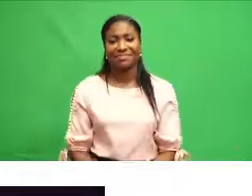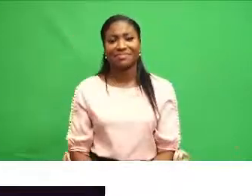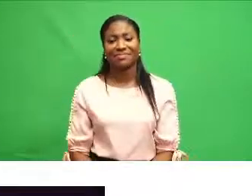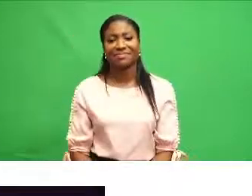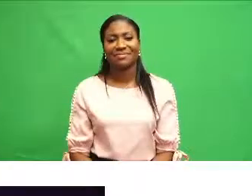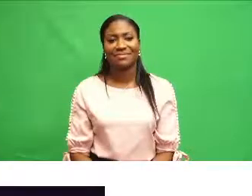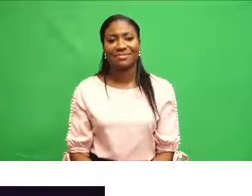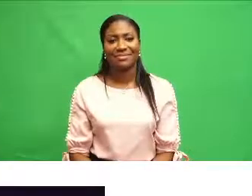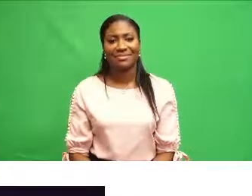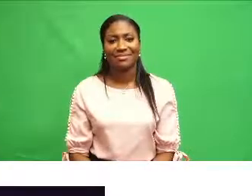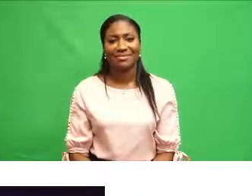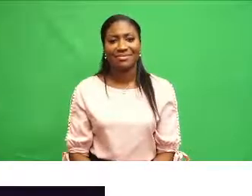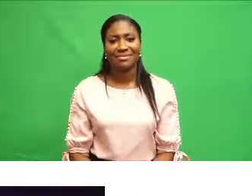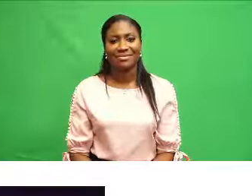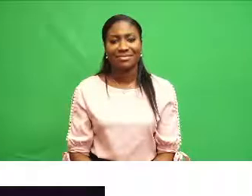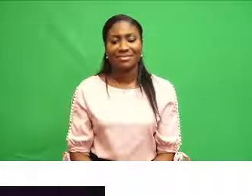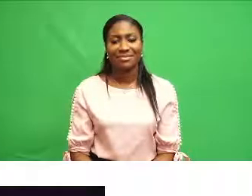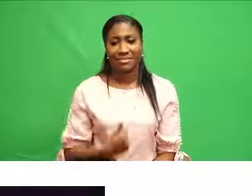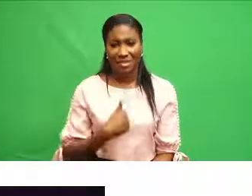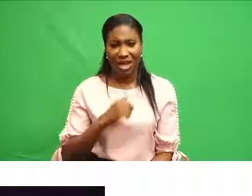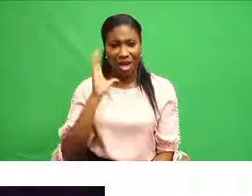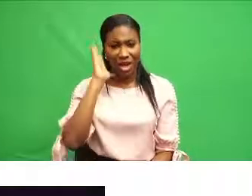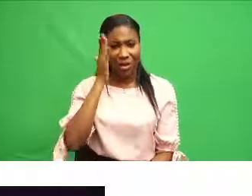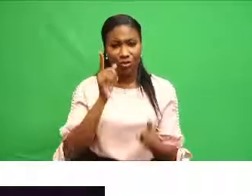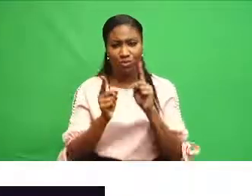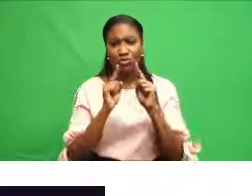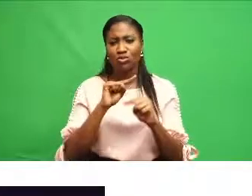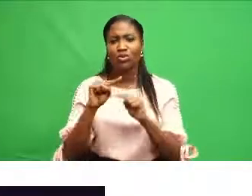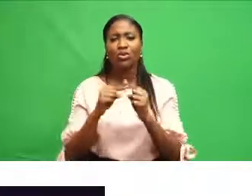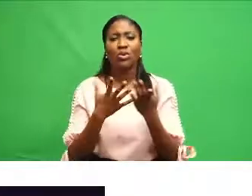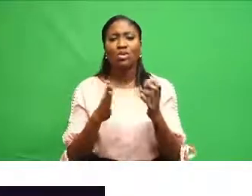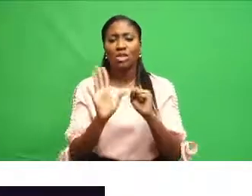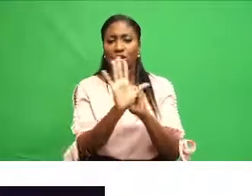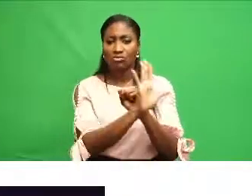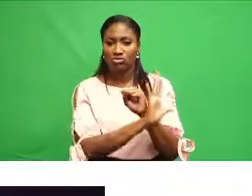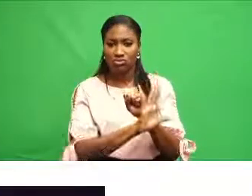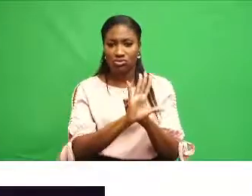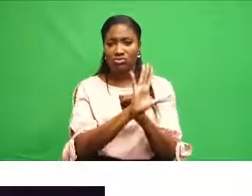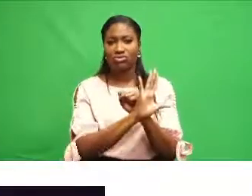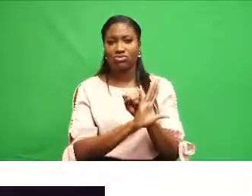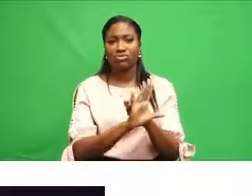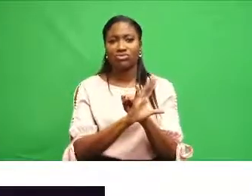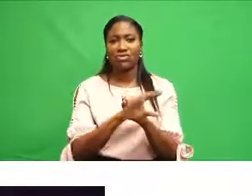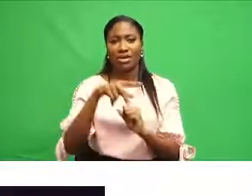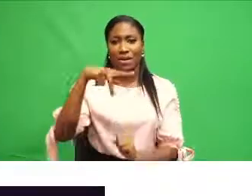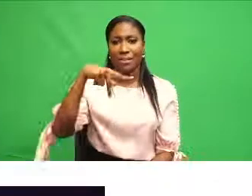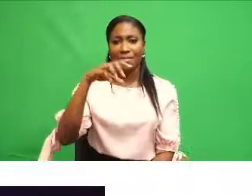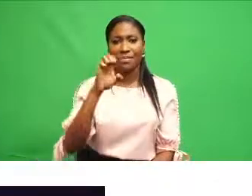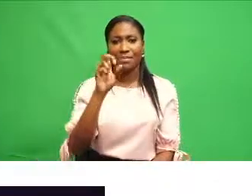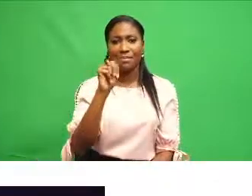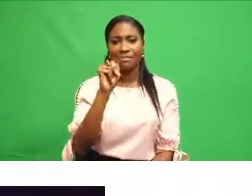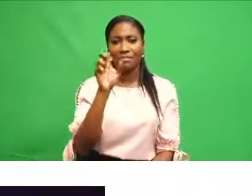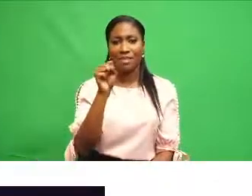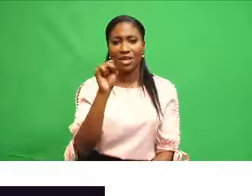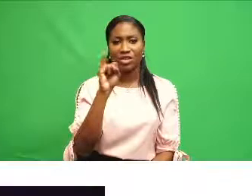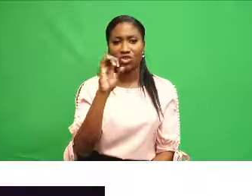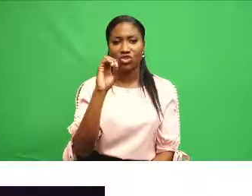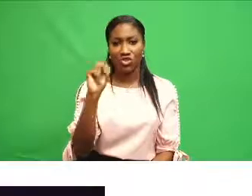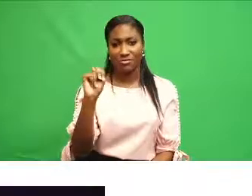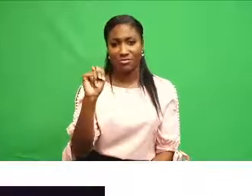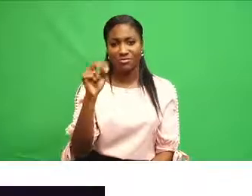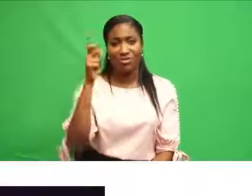assigned in part is safeguarding the Senior Citizens Pension Grant, which commonly is referred to as